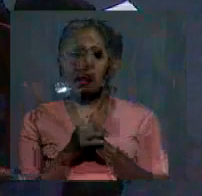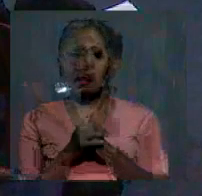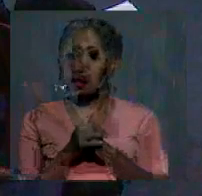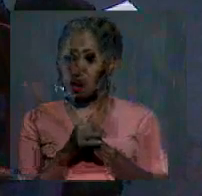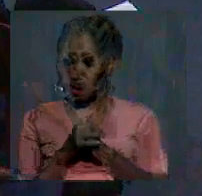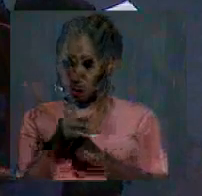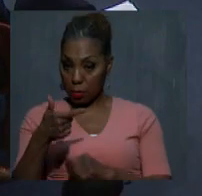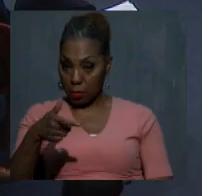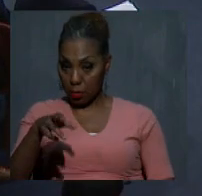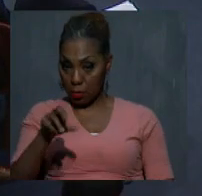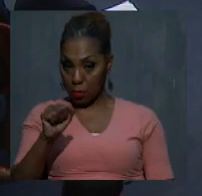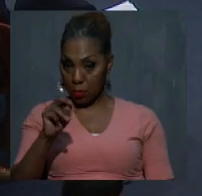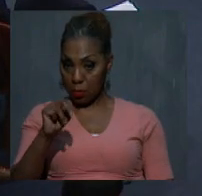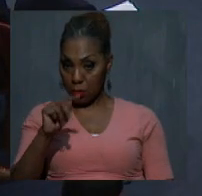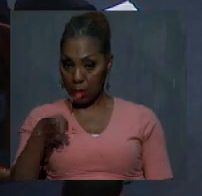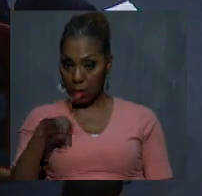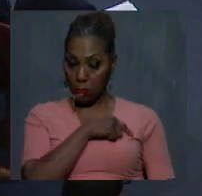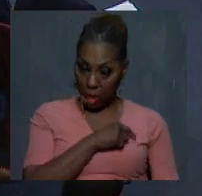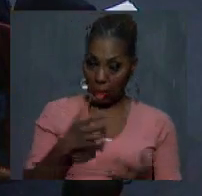the grant,